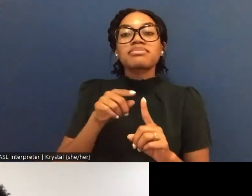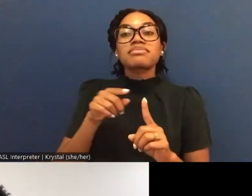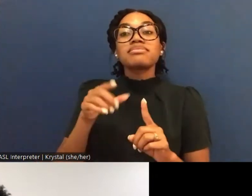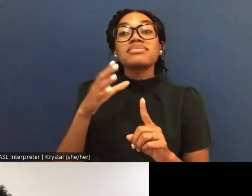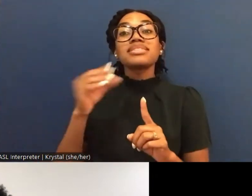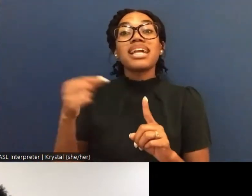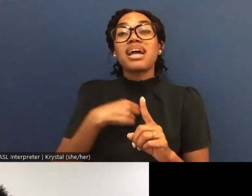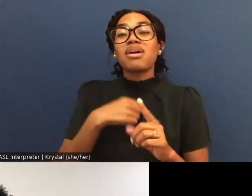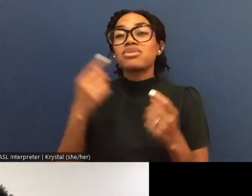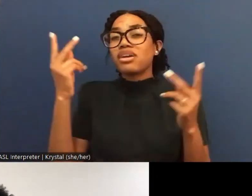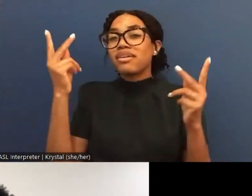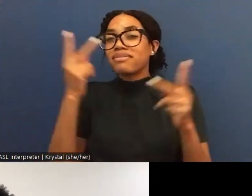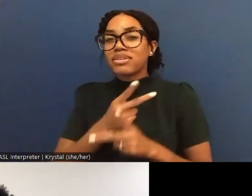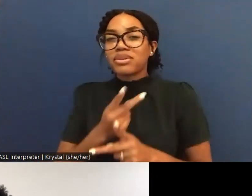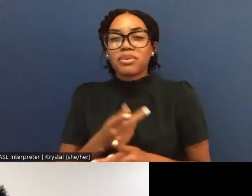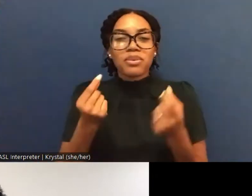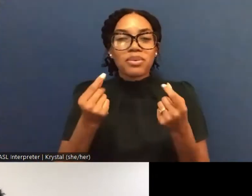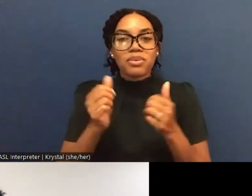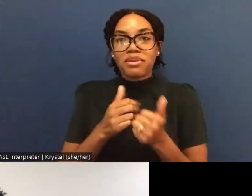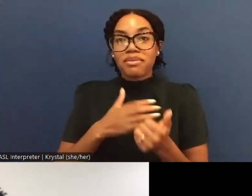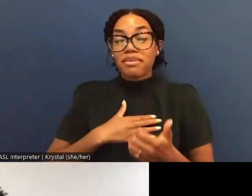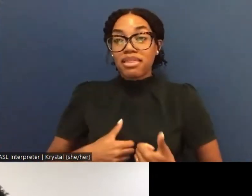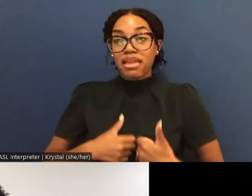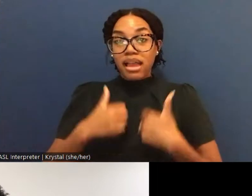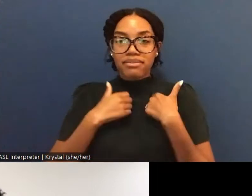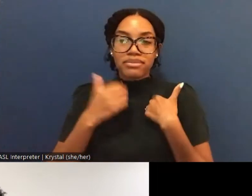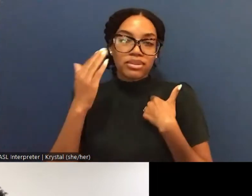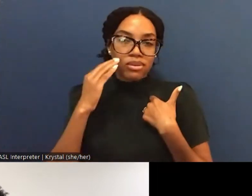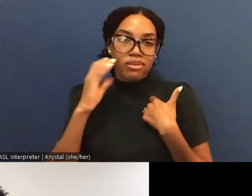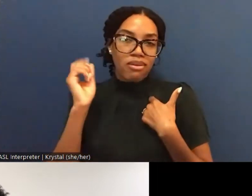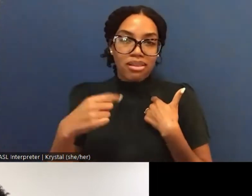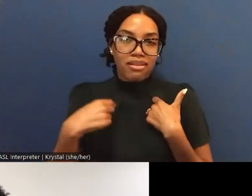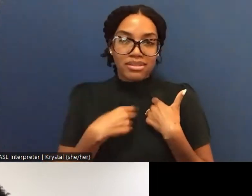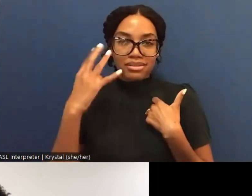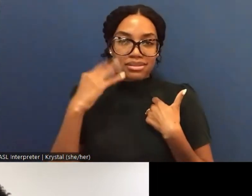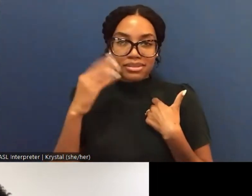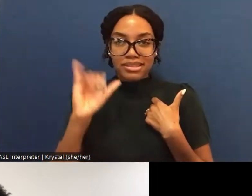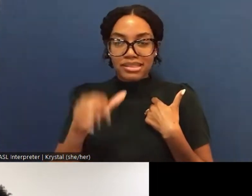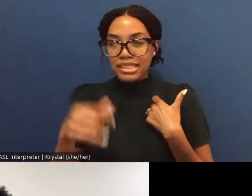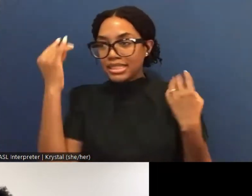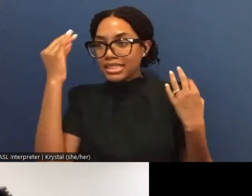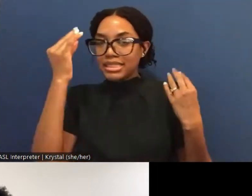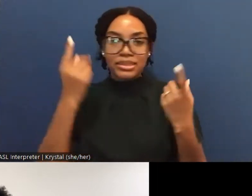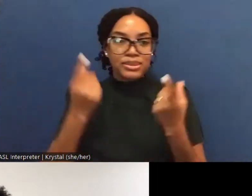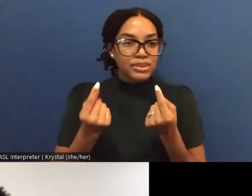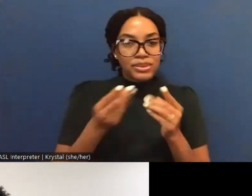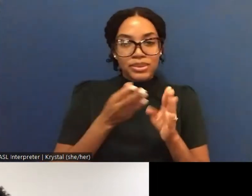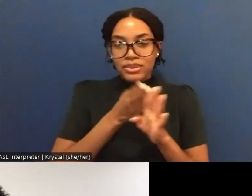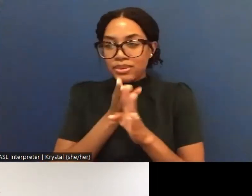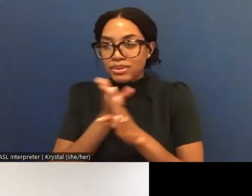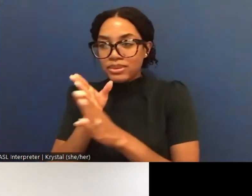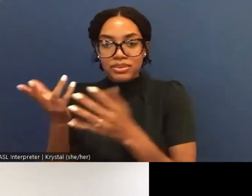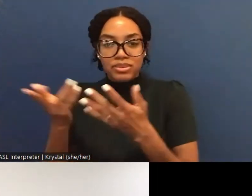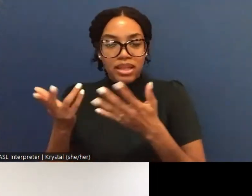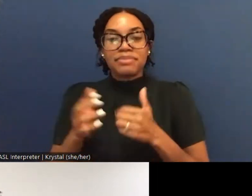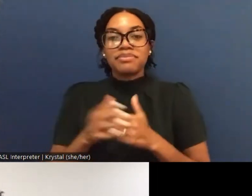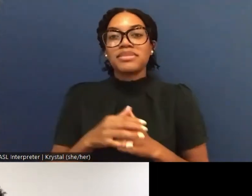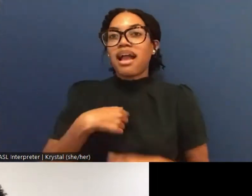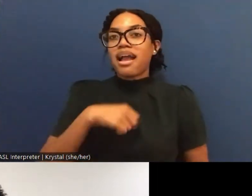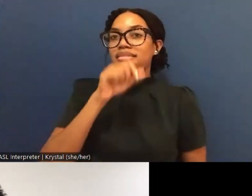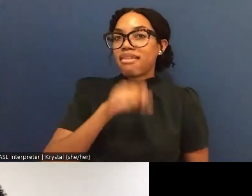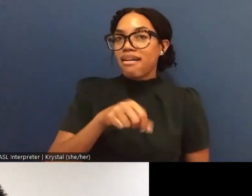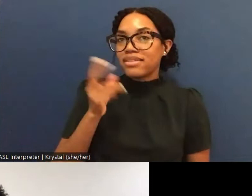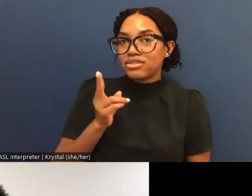all of us go through. And so I knew I loved history. I knew I loved writing. And I was talking to my dad about a class I was